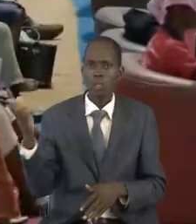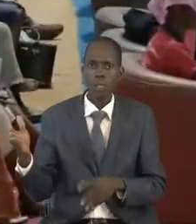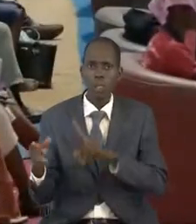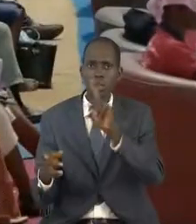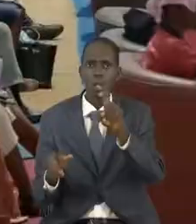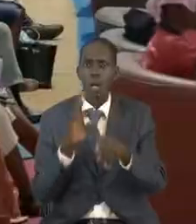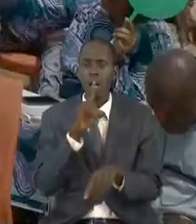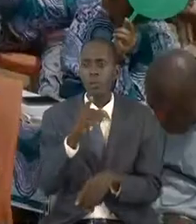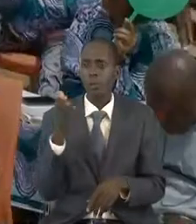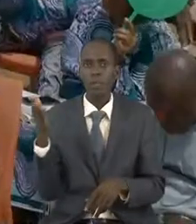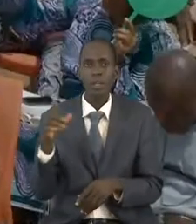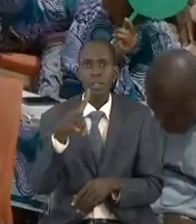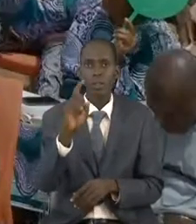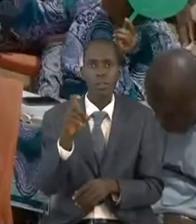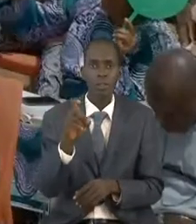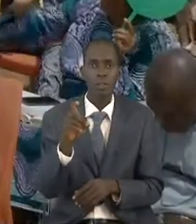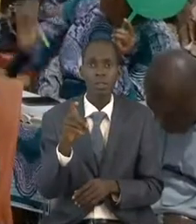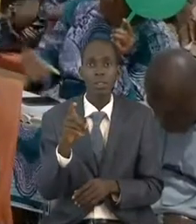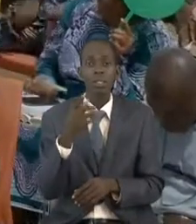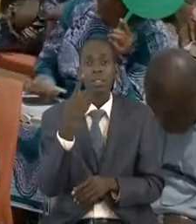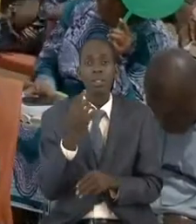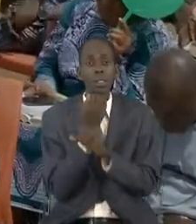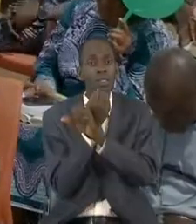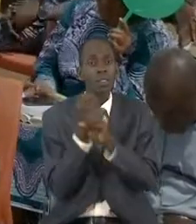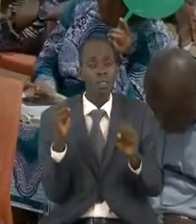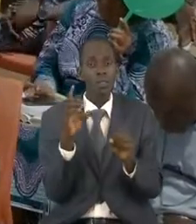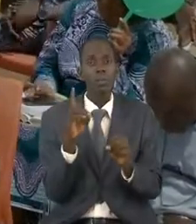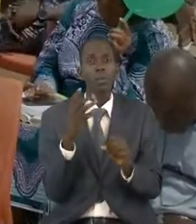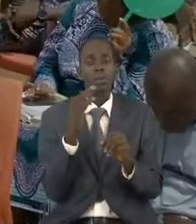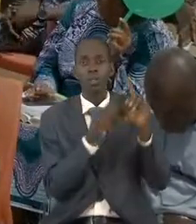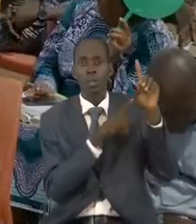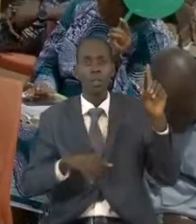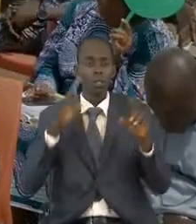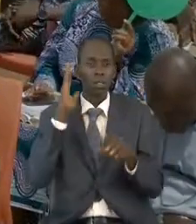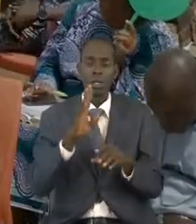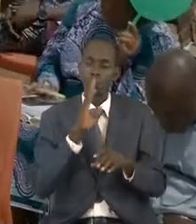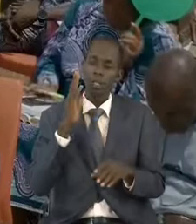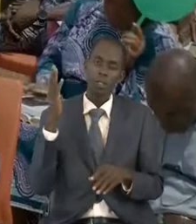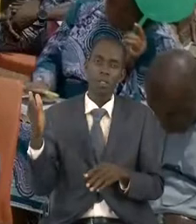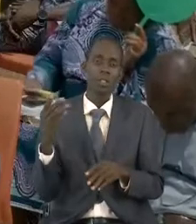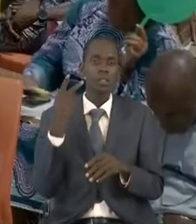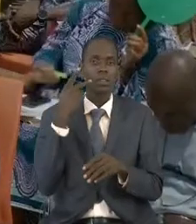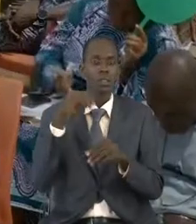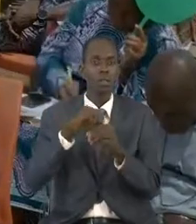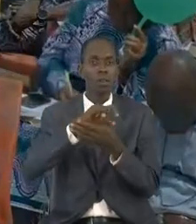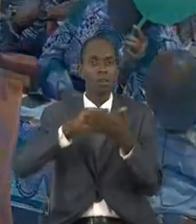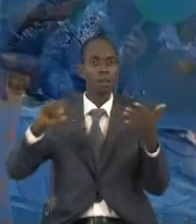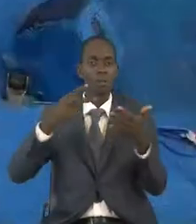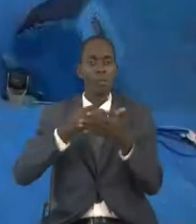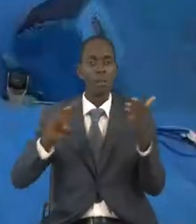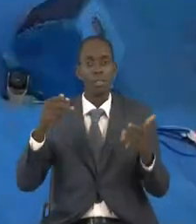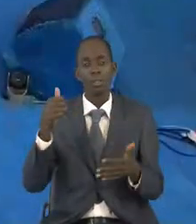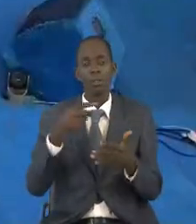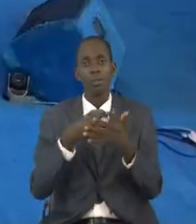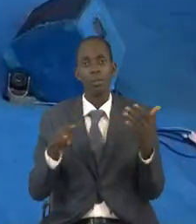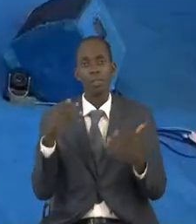you there? The redeemed of the Lord shall walk there. Look at verse 10. In verse 10, and